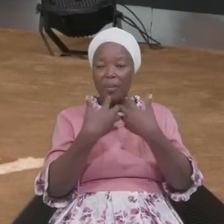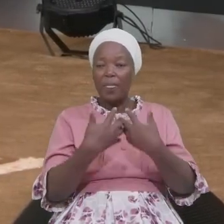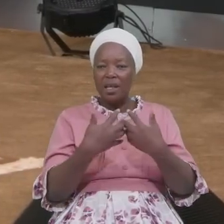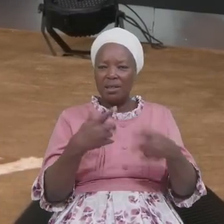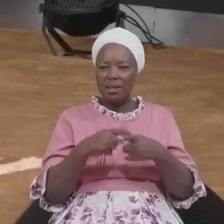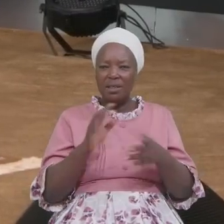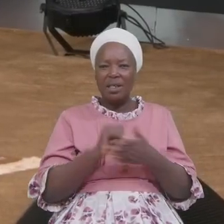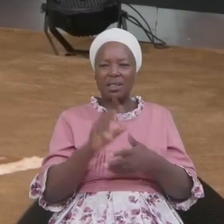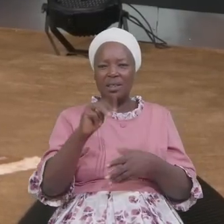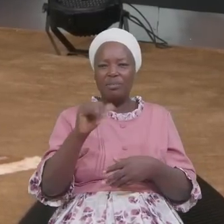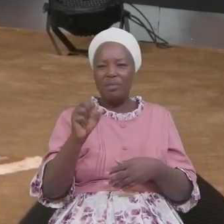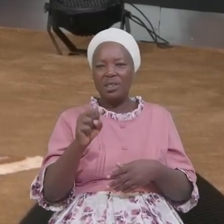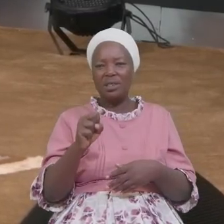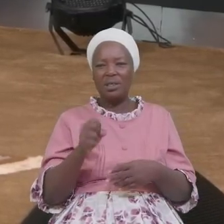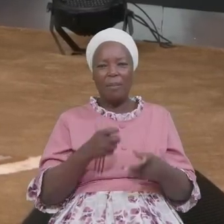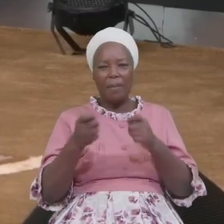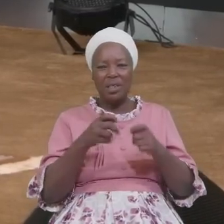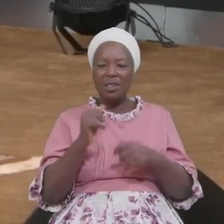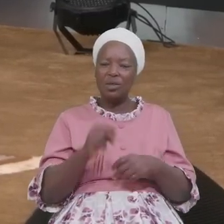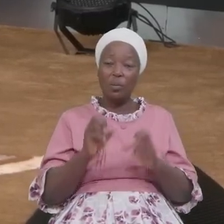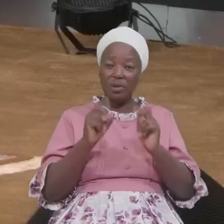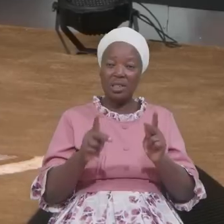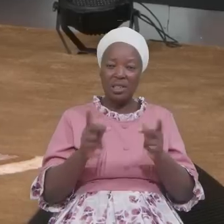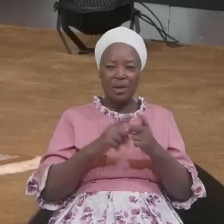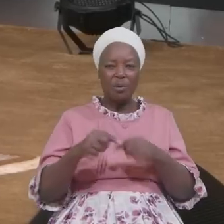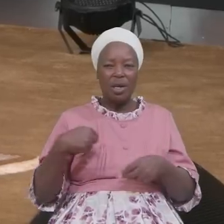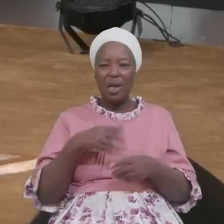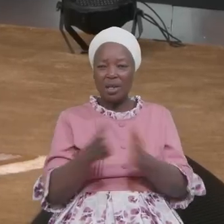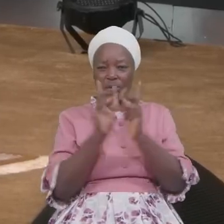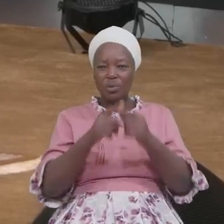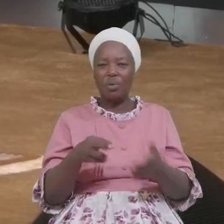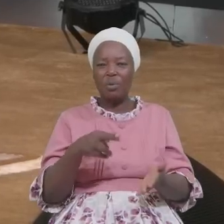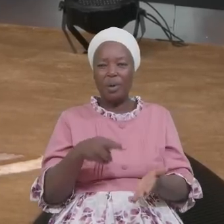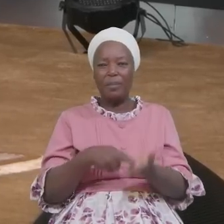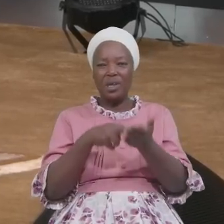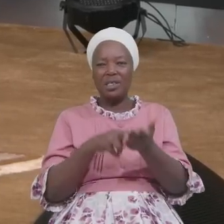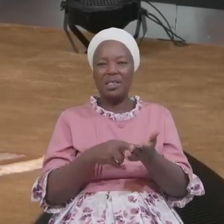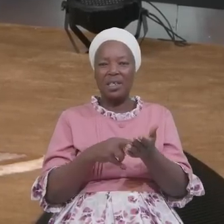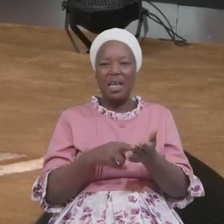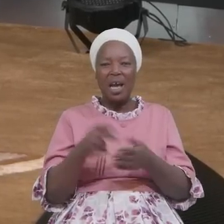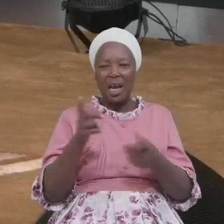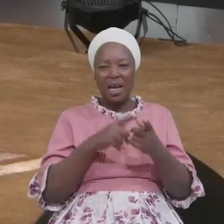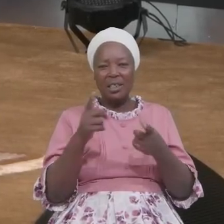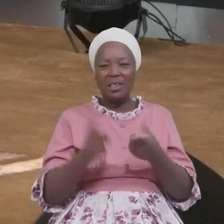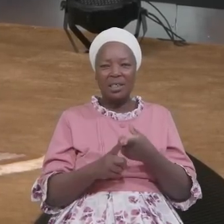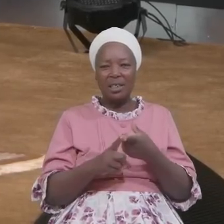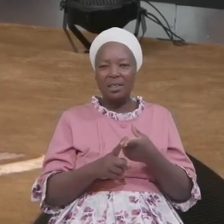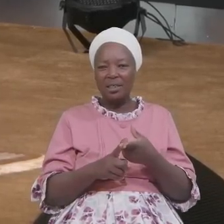their opportunity. And they were told to repeat that class because